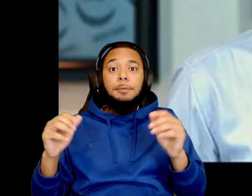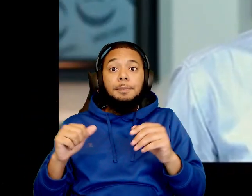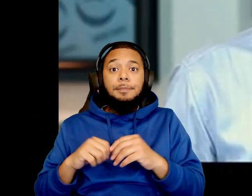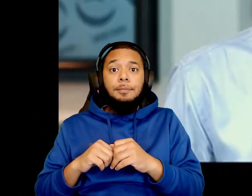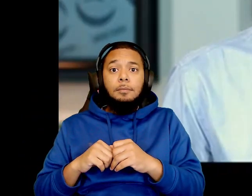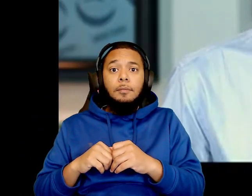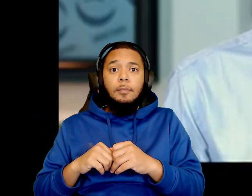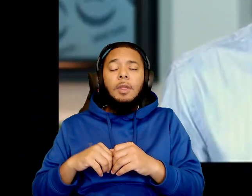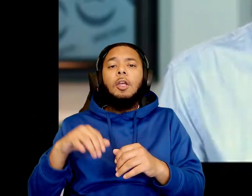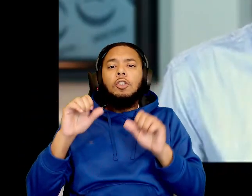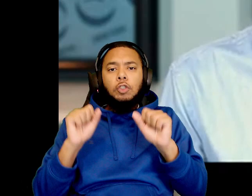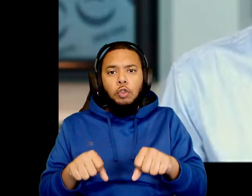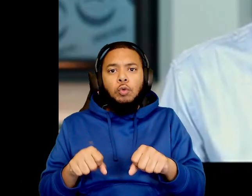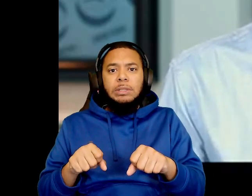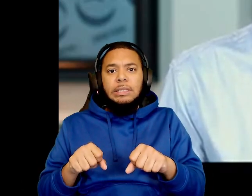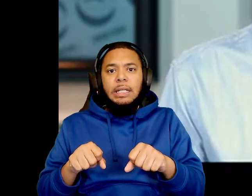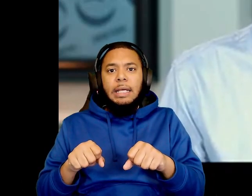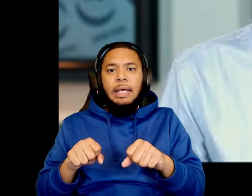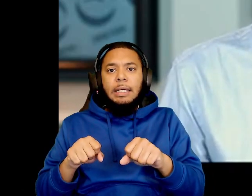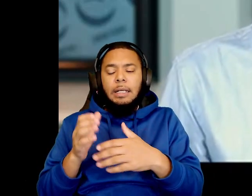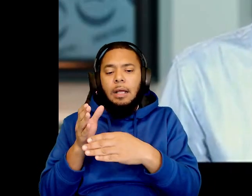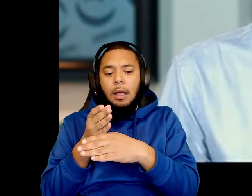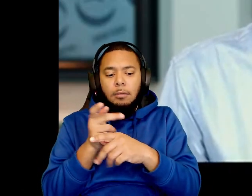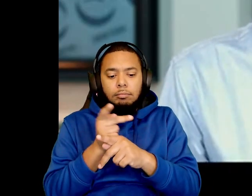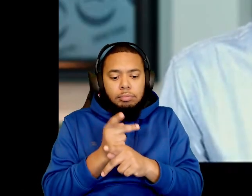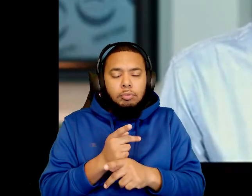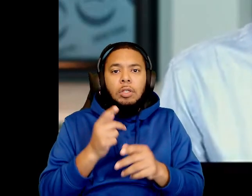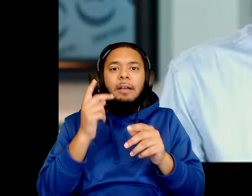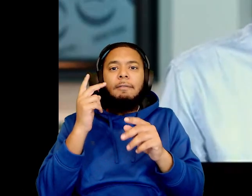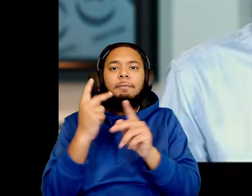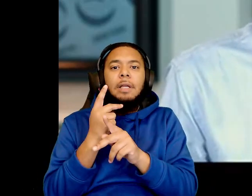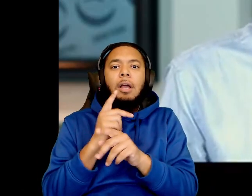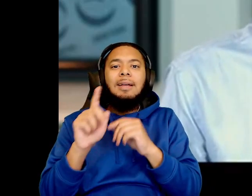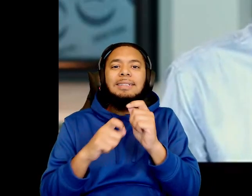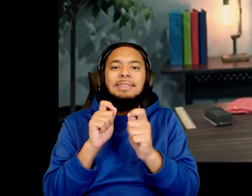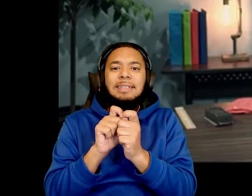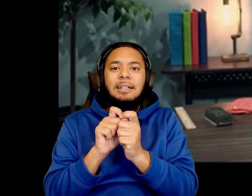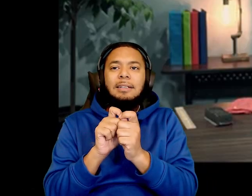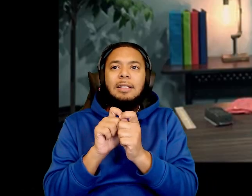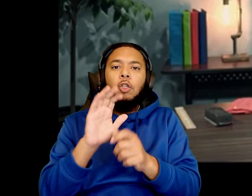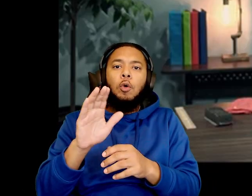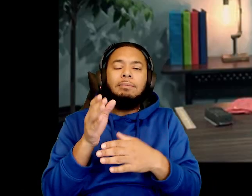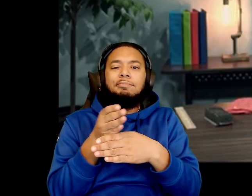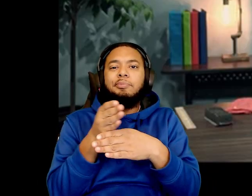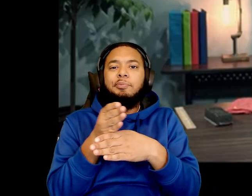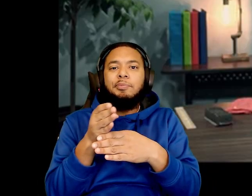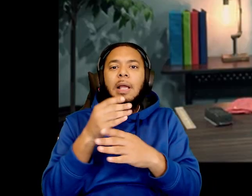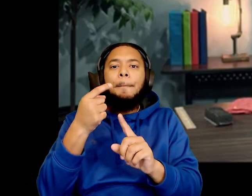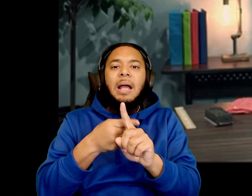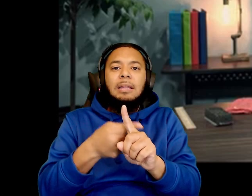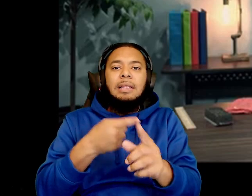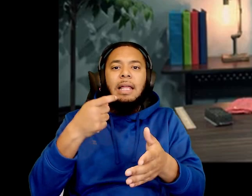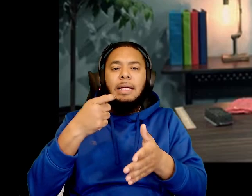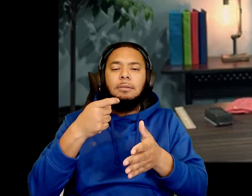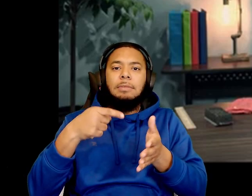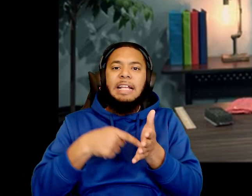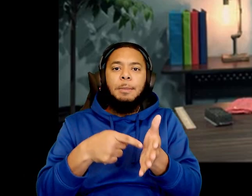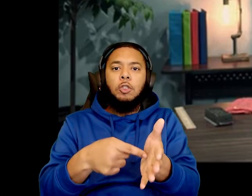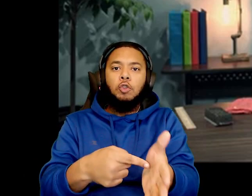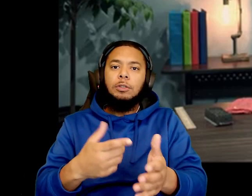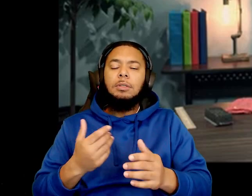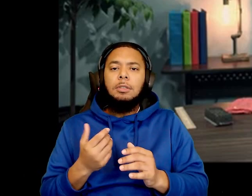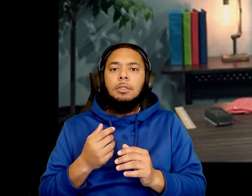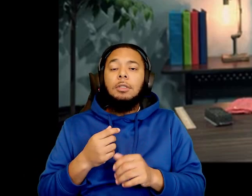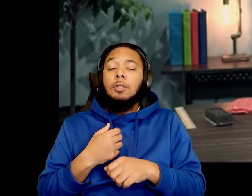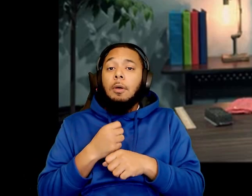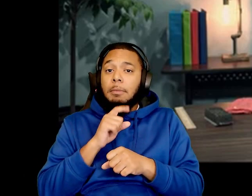have, you can get a pretty accurate picture of your monthly expenditure. So variable expenditures, make sure to do